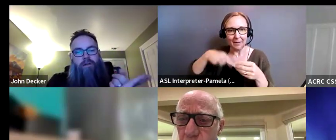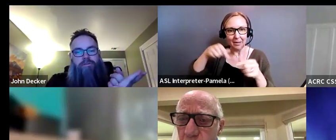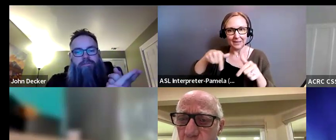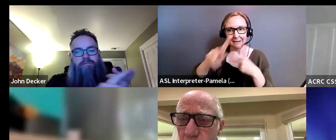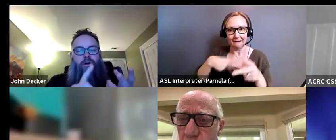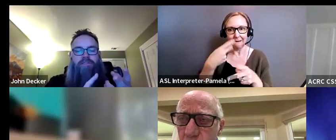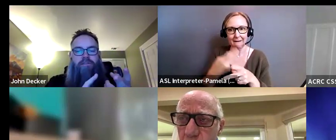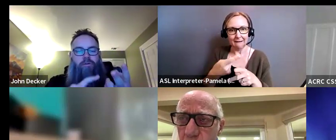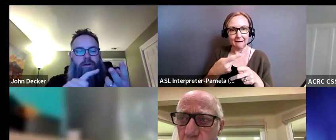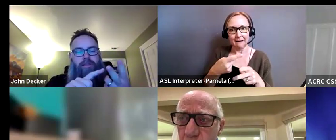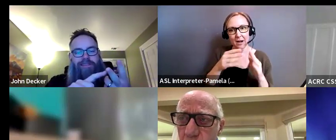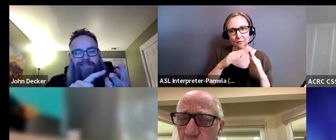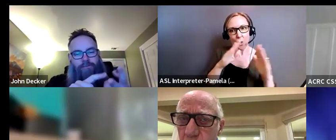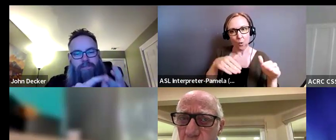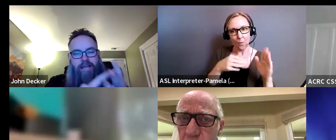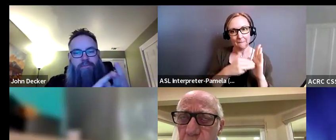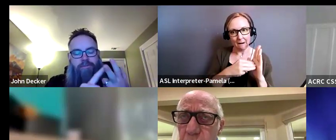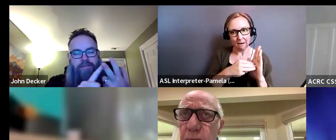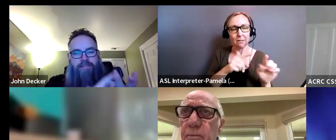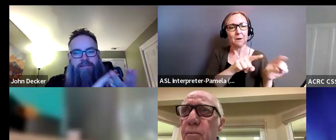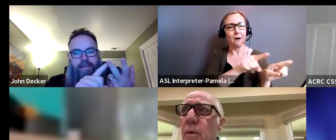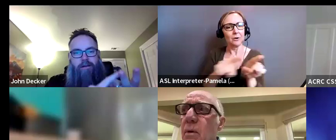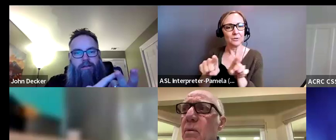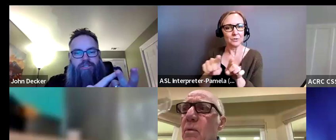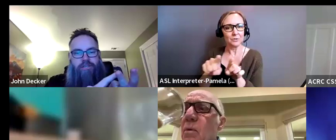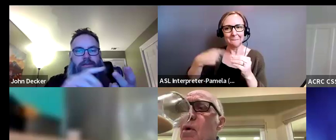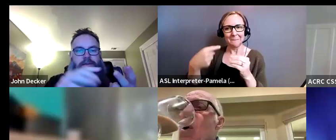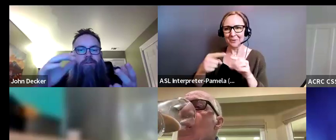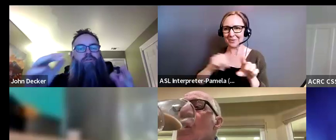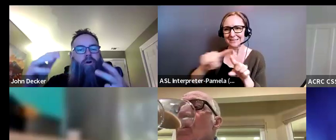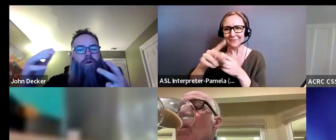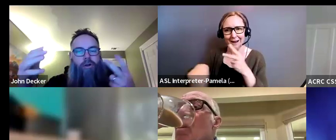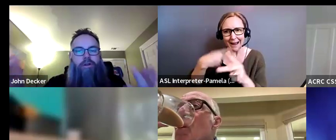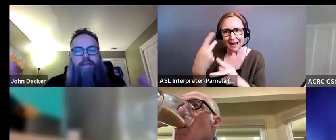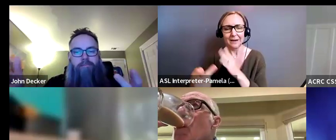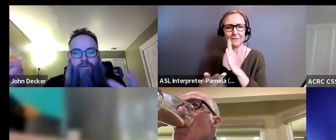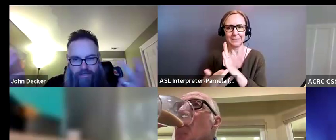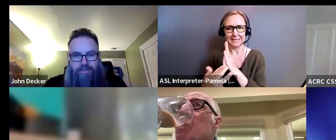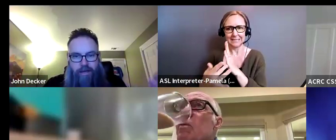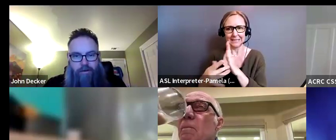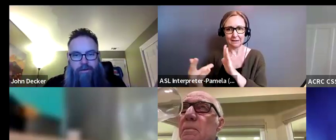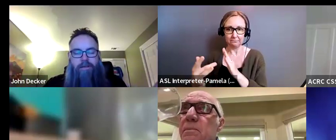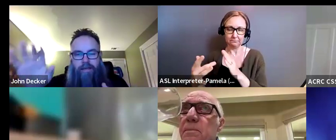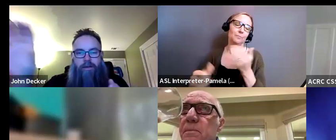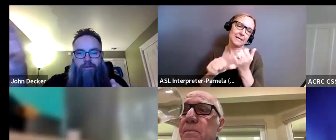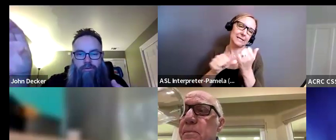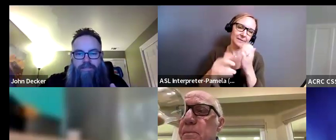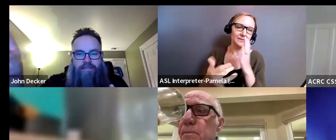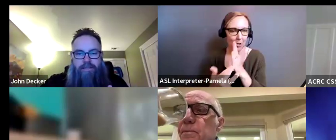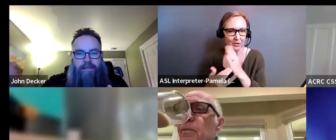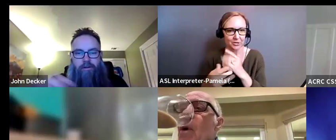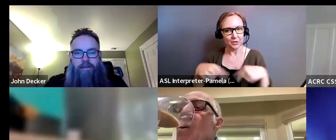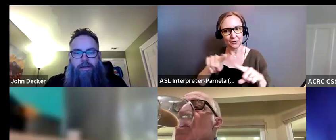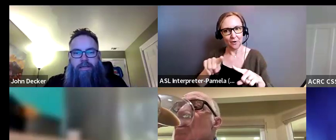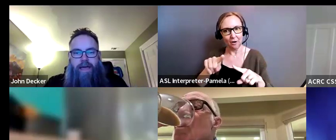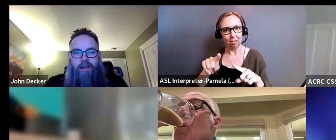residential models, but also the different type of assistive technology you've already heard him present about, and now you can